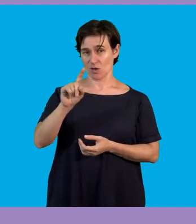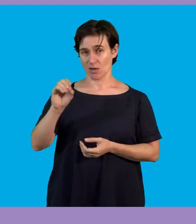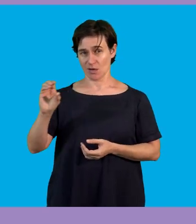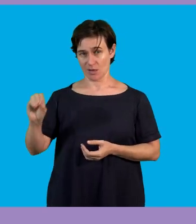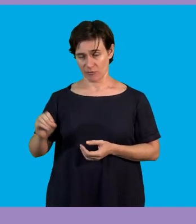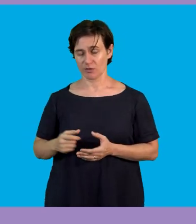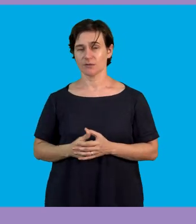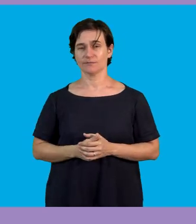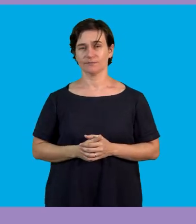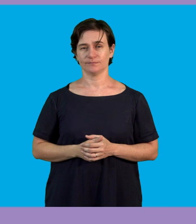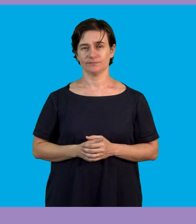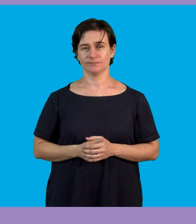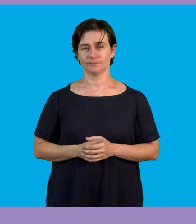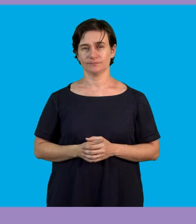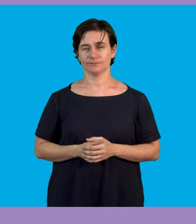to 100.